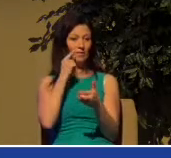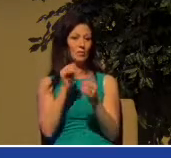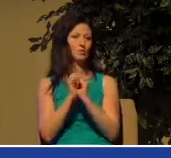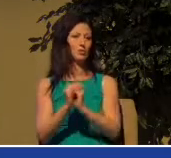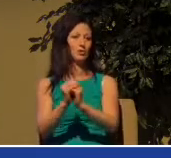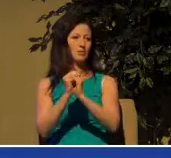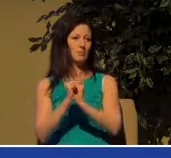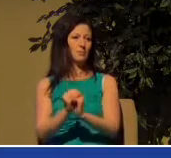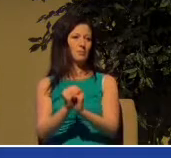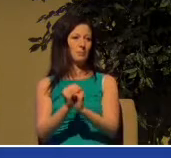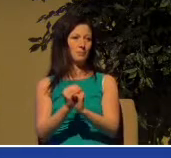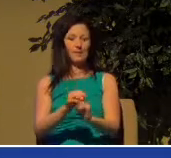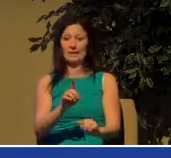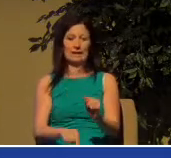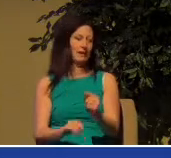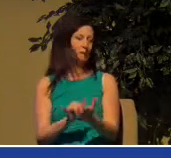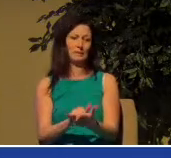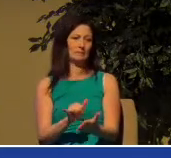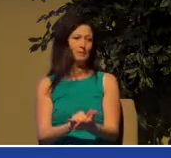It can't do it.